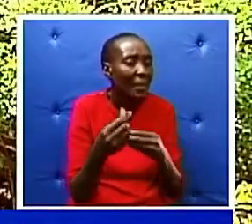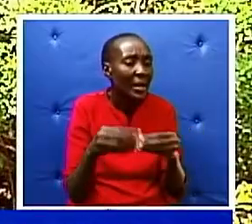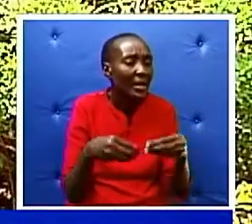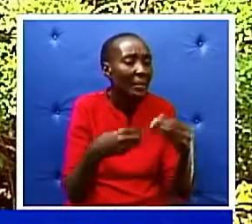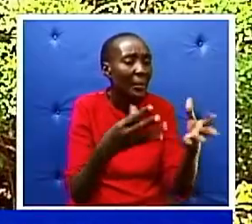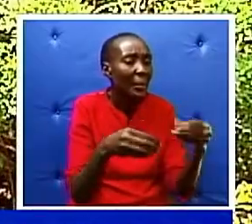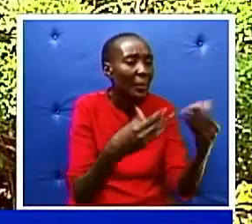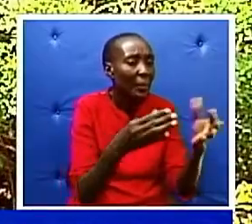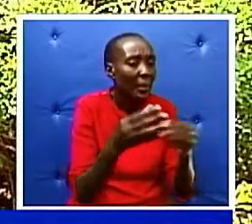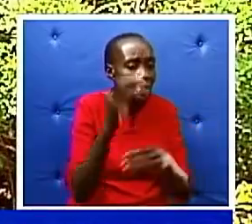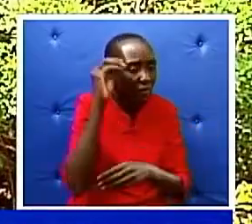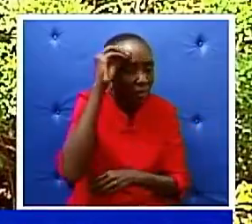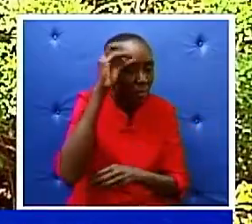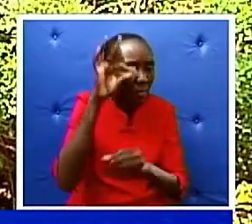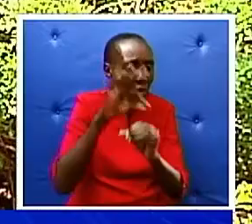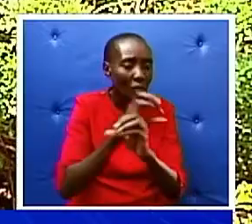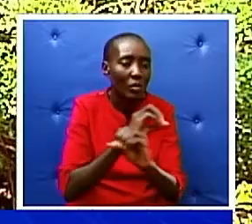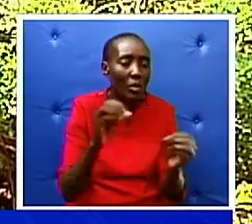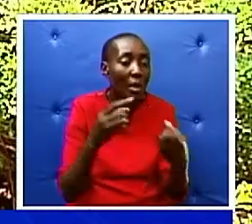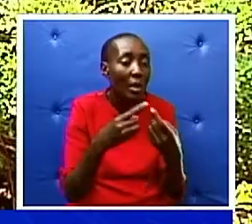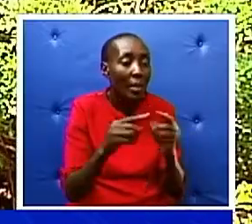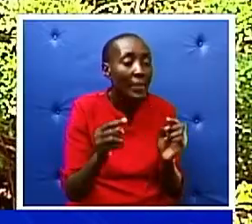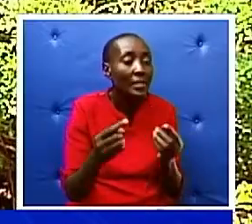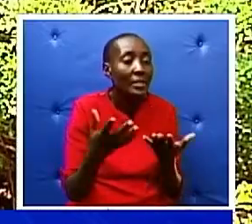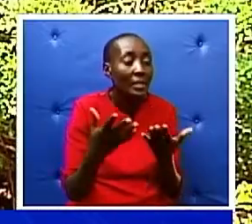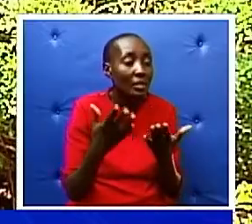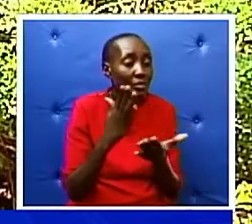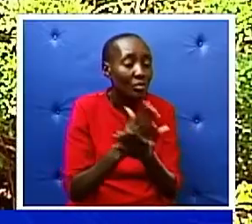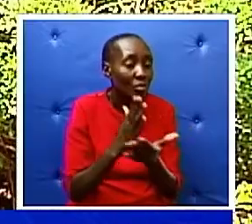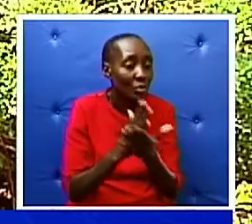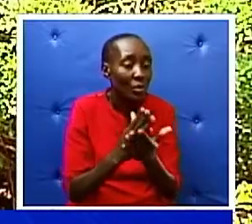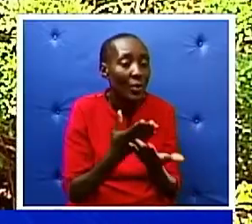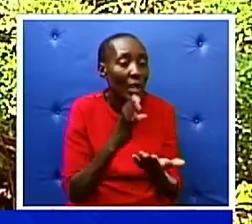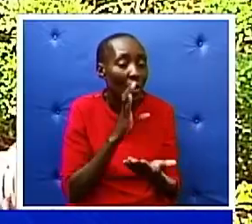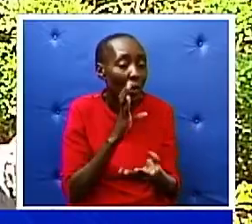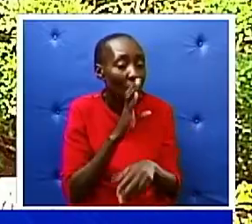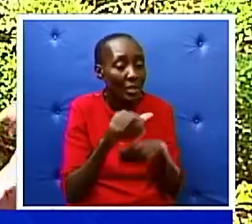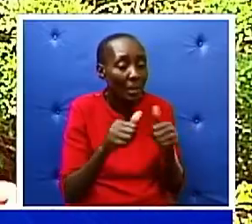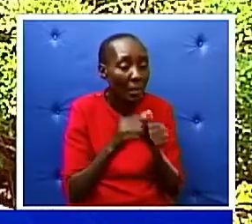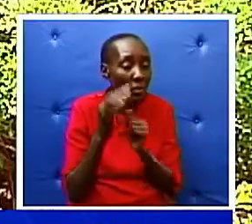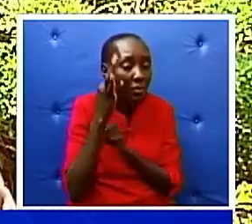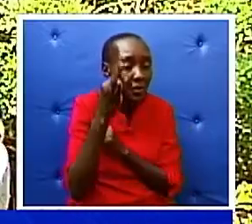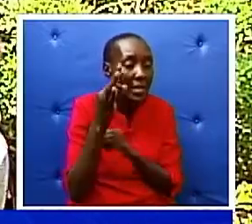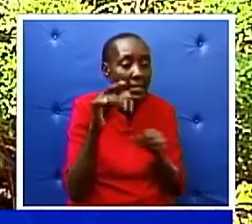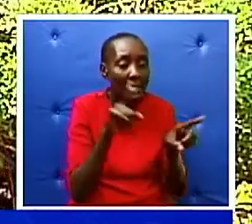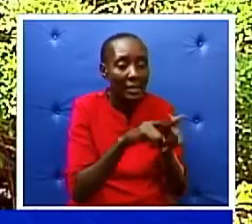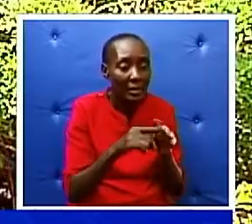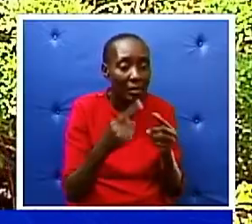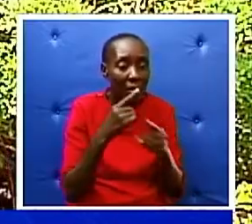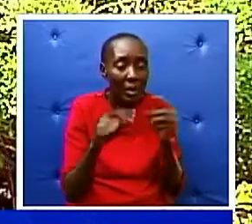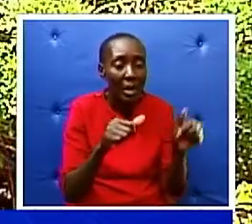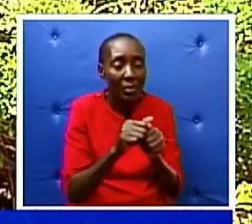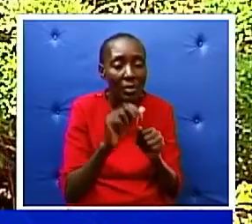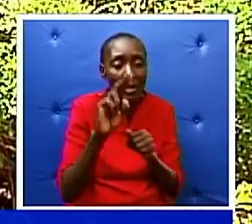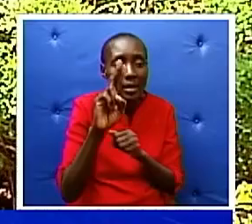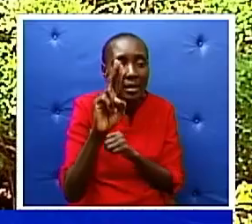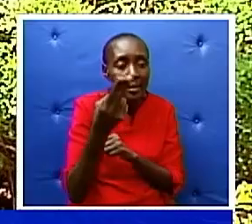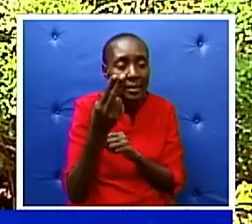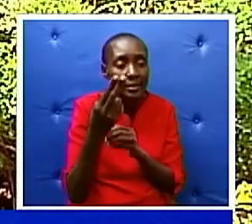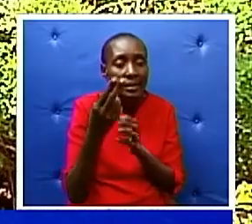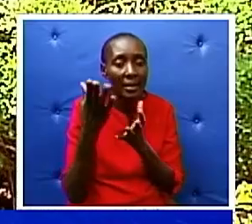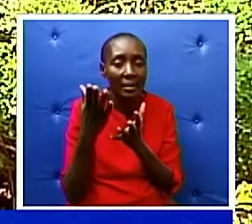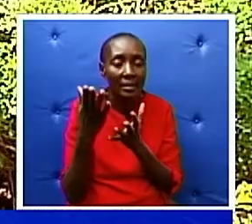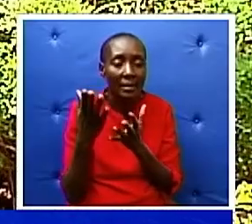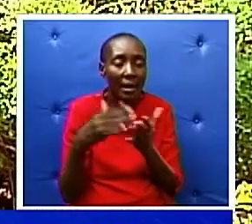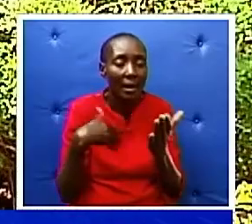for a referendum. It is something that we are speculating for the future. Same way we are speculating about the second batch of the